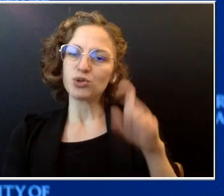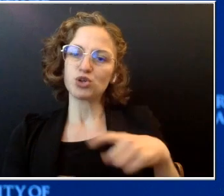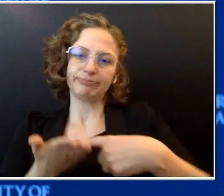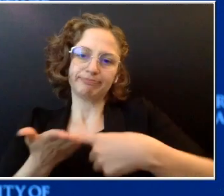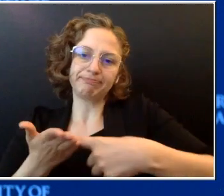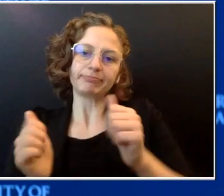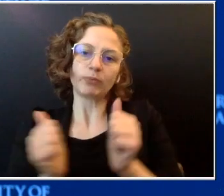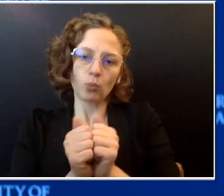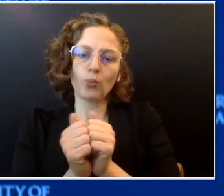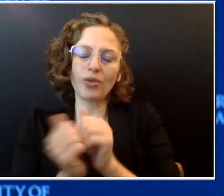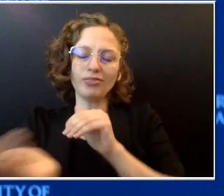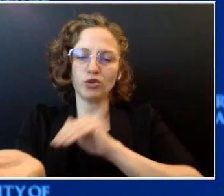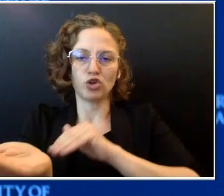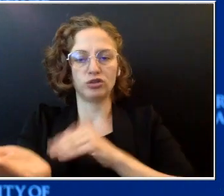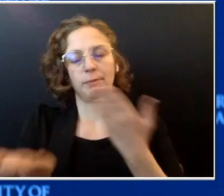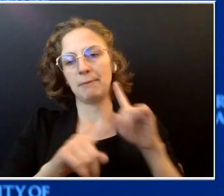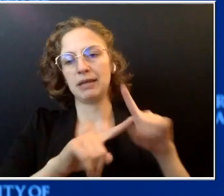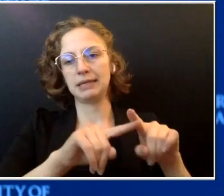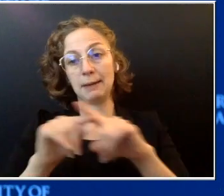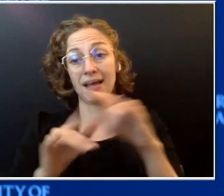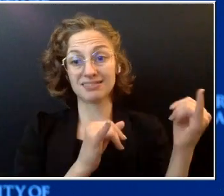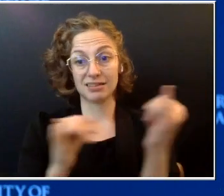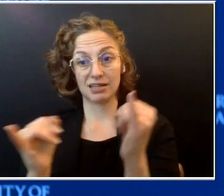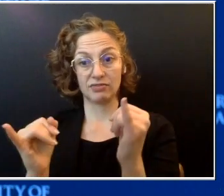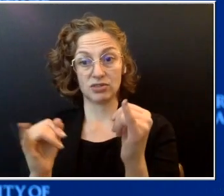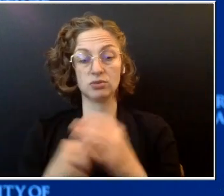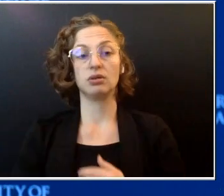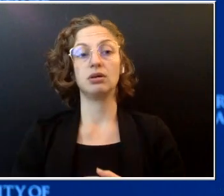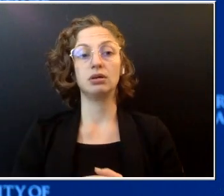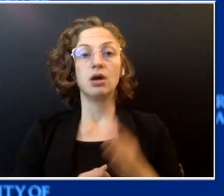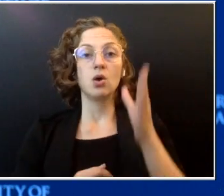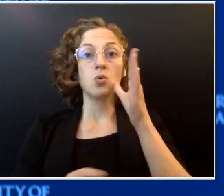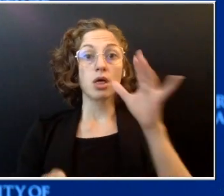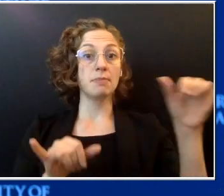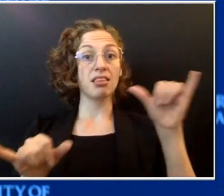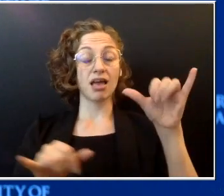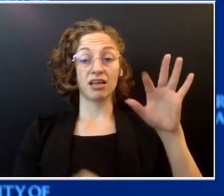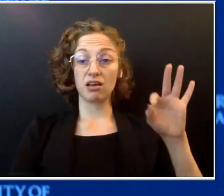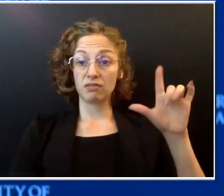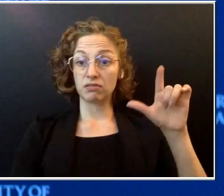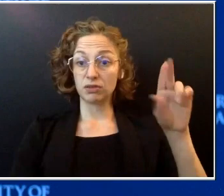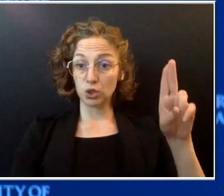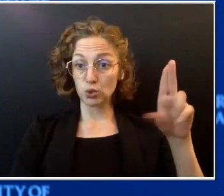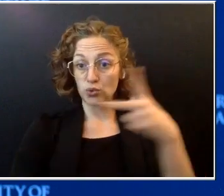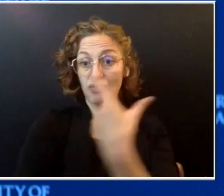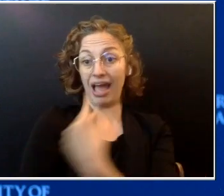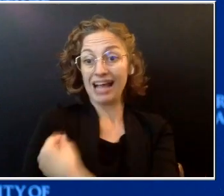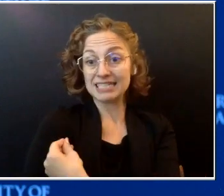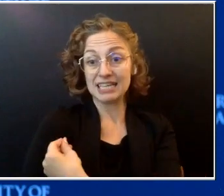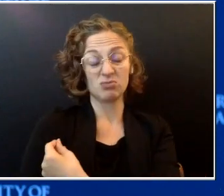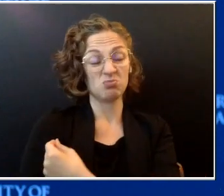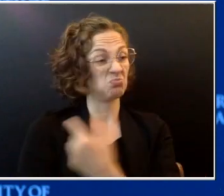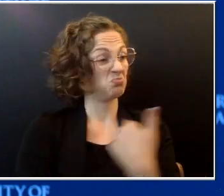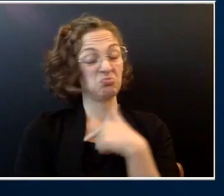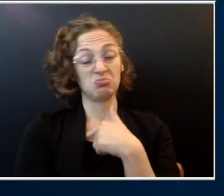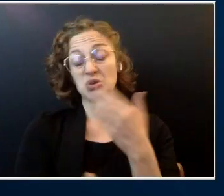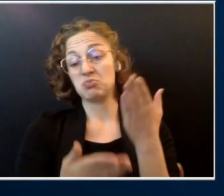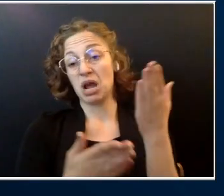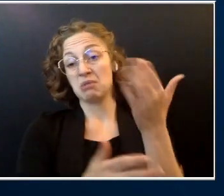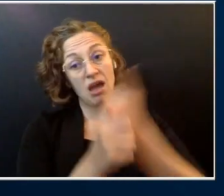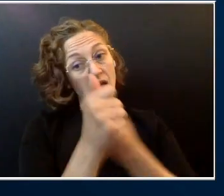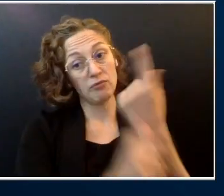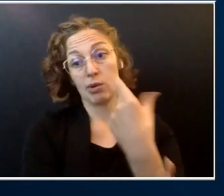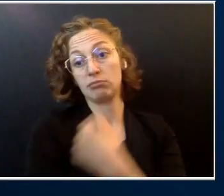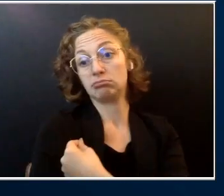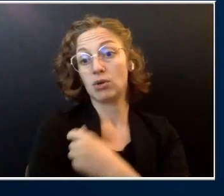influenza vaccine, that it is just all, everybody is recommended to get one, or again, will there be some stipulations in there? We will wait and see. Yeah.